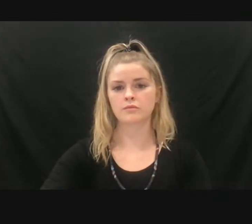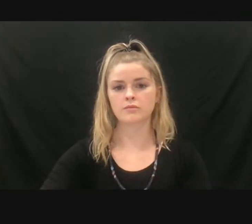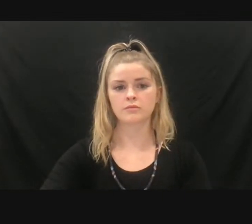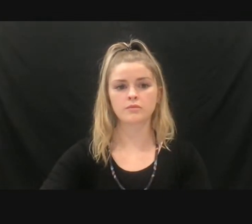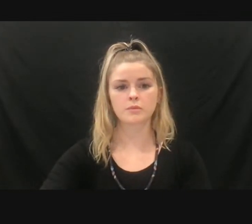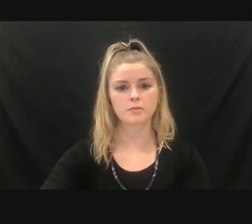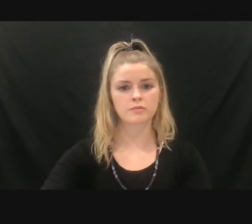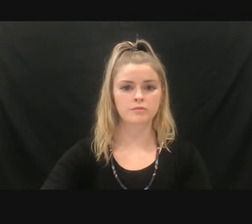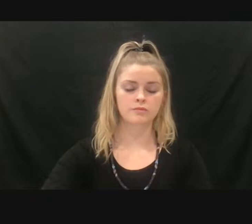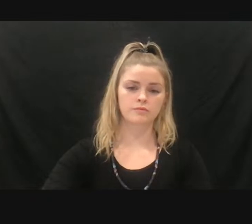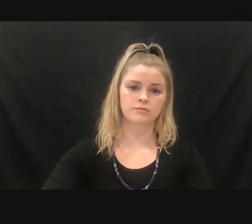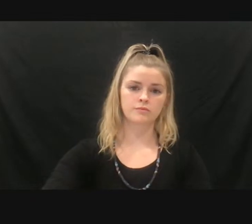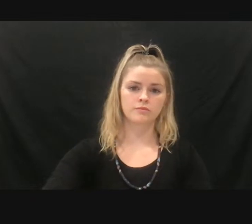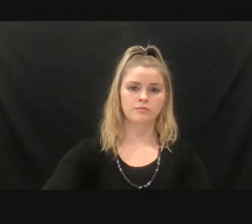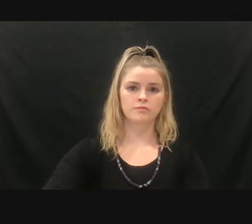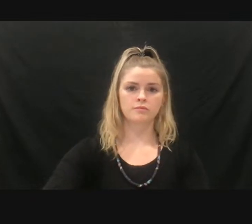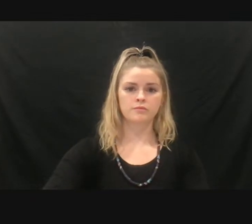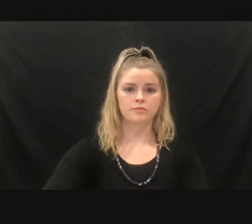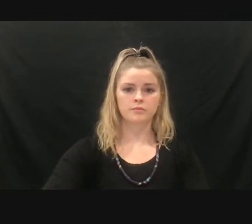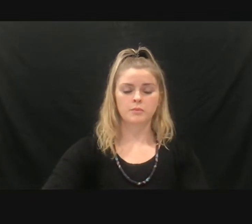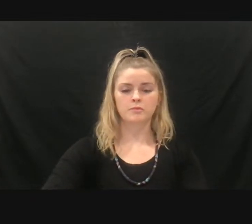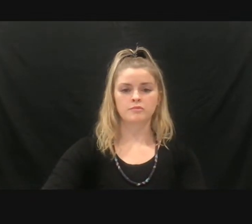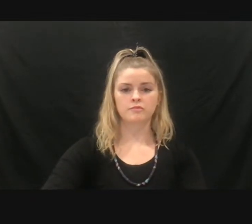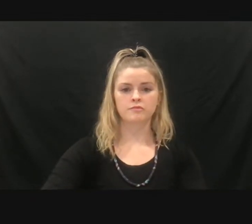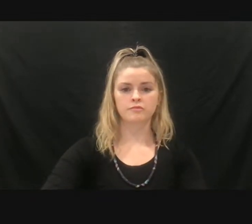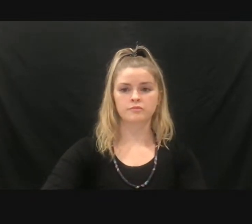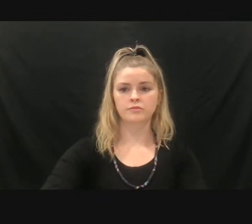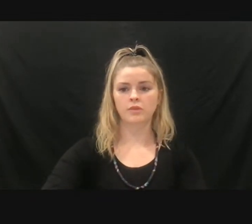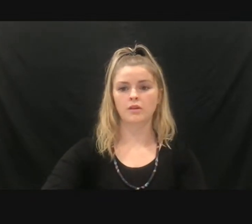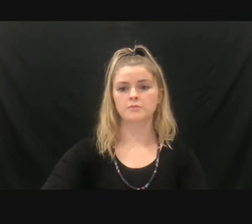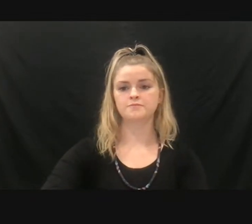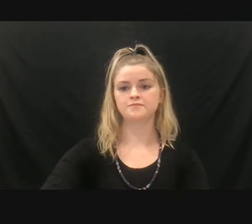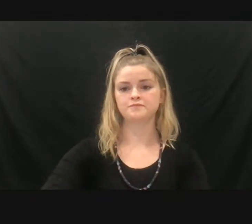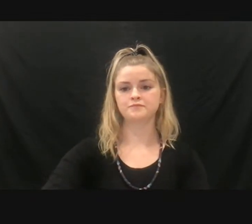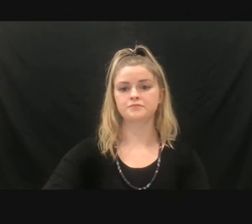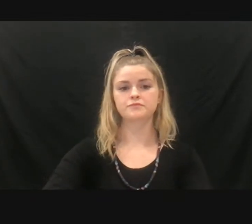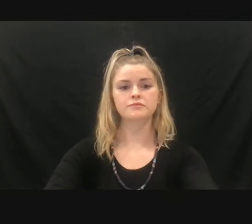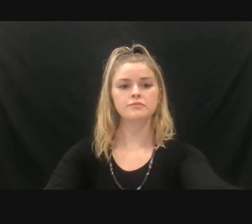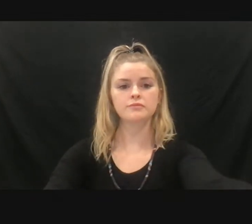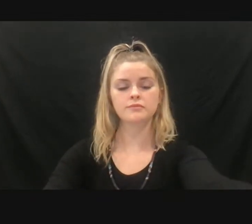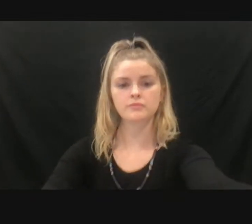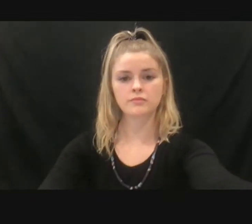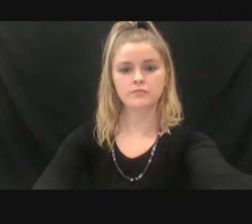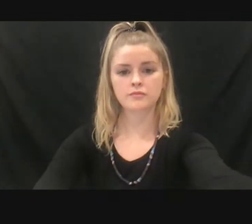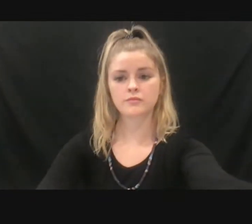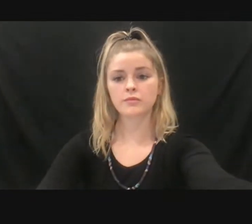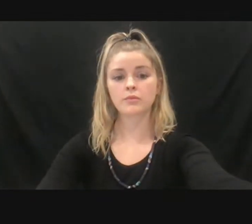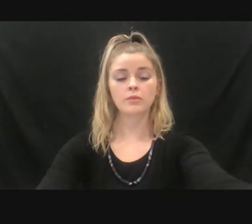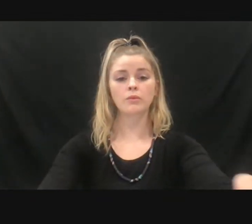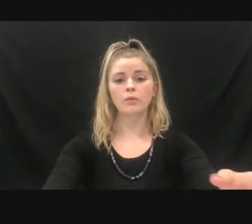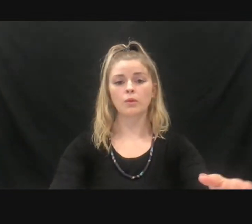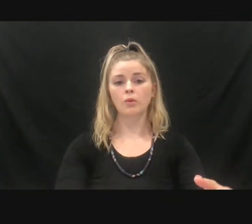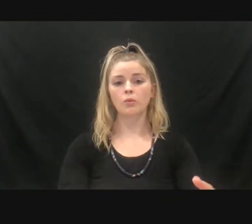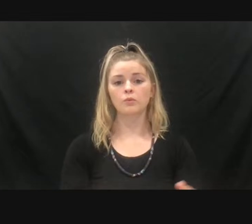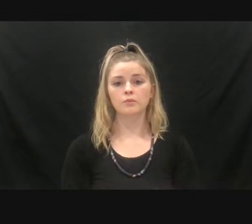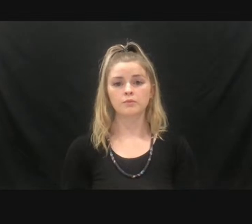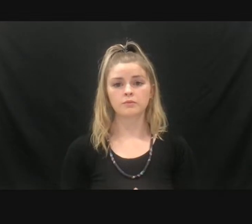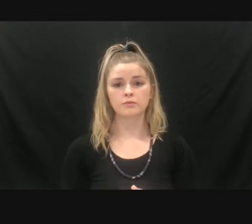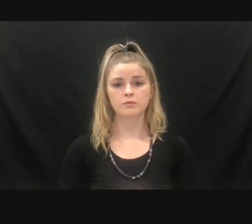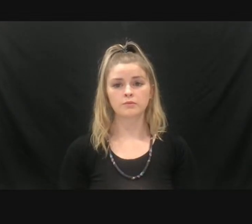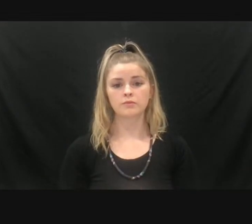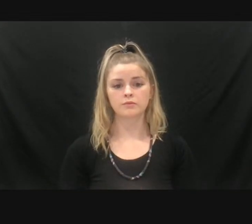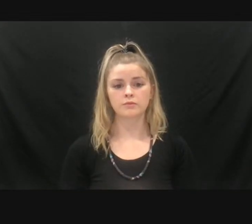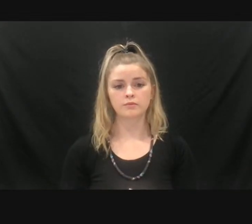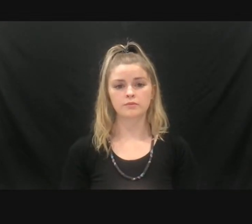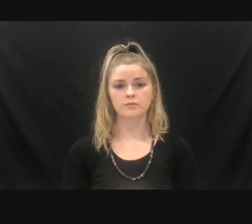before the colony and state that grew from European settlement. In creating our Maryland mosaic, searching